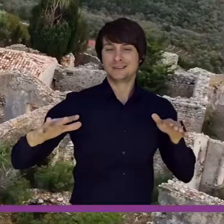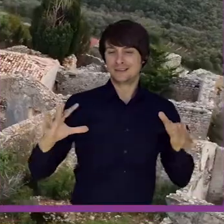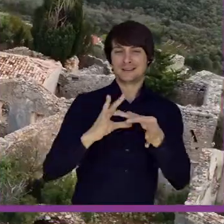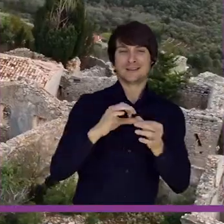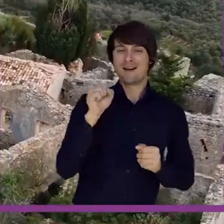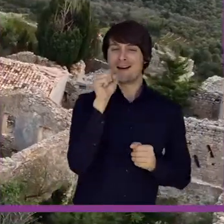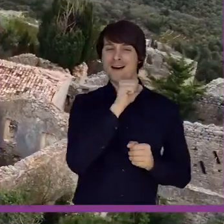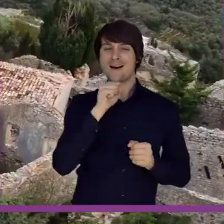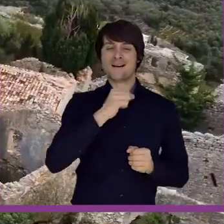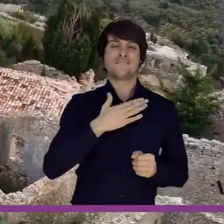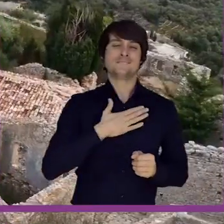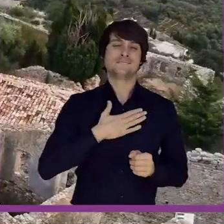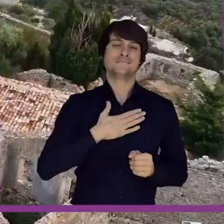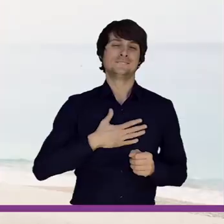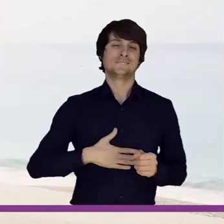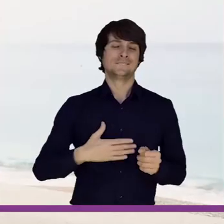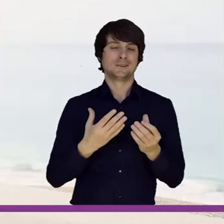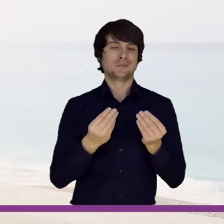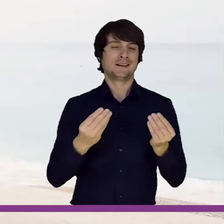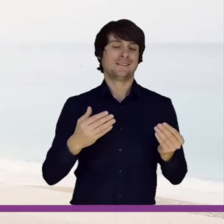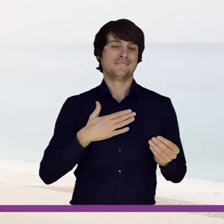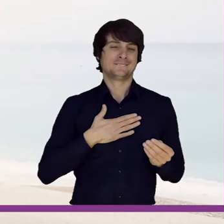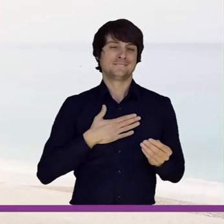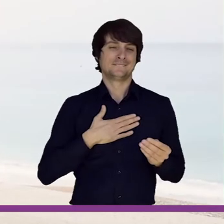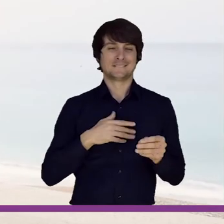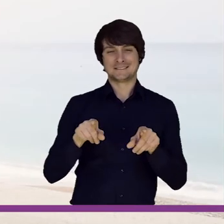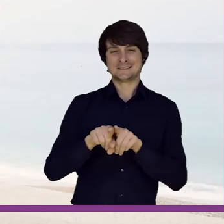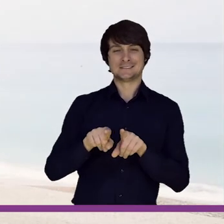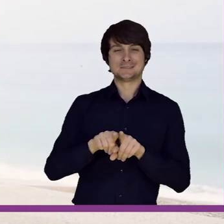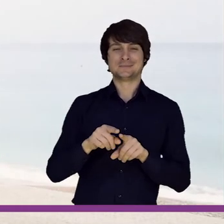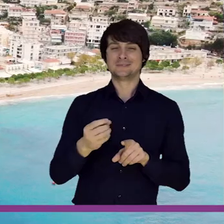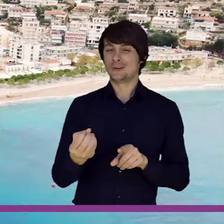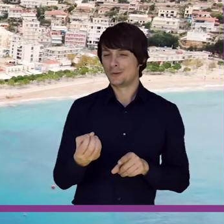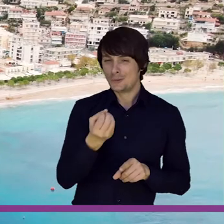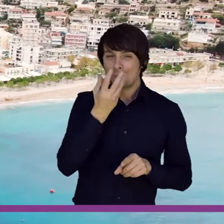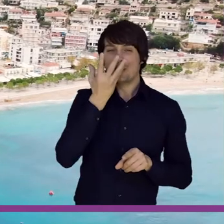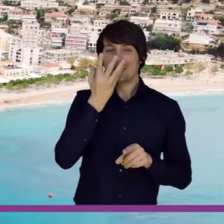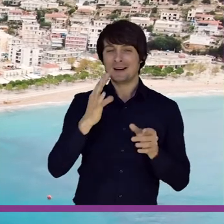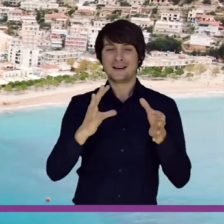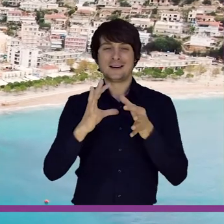vilayet, that the whole world loves, Himara on the seashore, contemplating the fields.